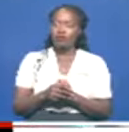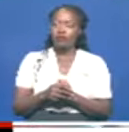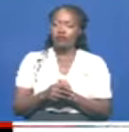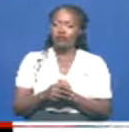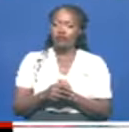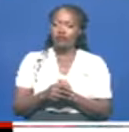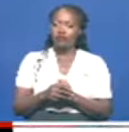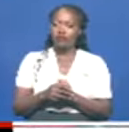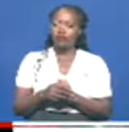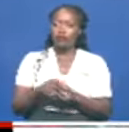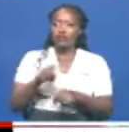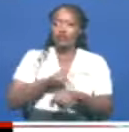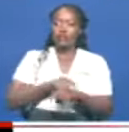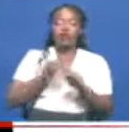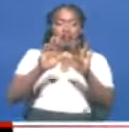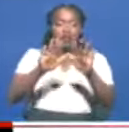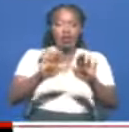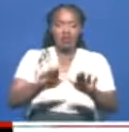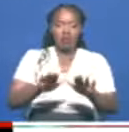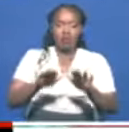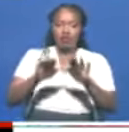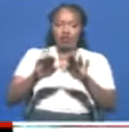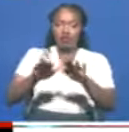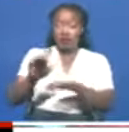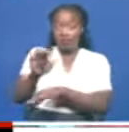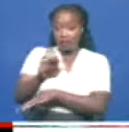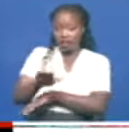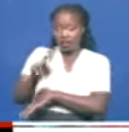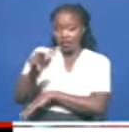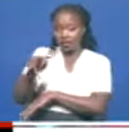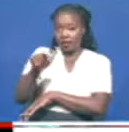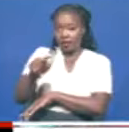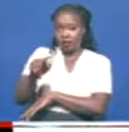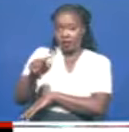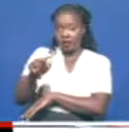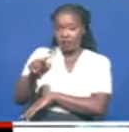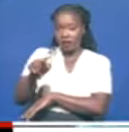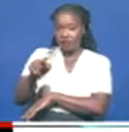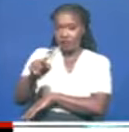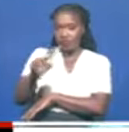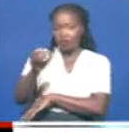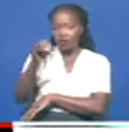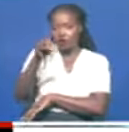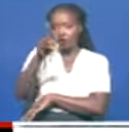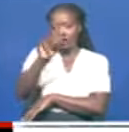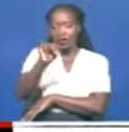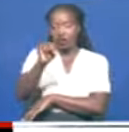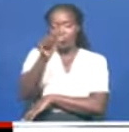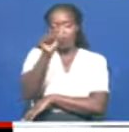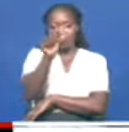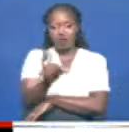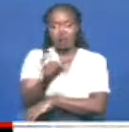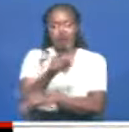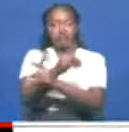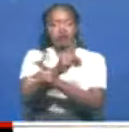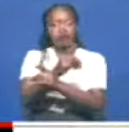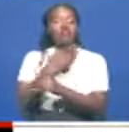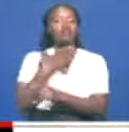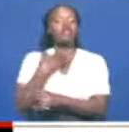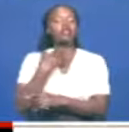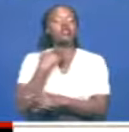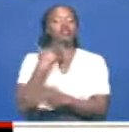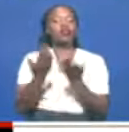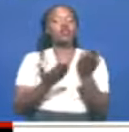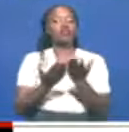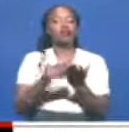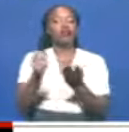Speaking during his campaigns at Sholinge area, ODM gubernatorial aspirant Joseph Ole Lenku defended his desire to serve another term